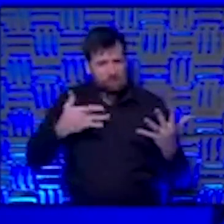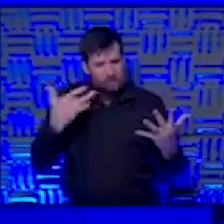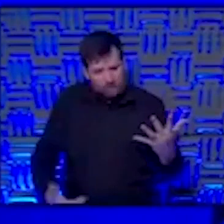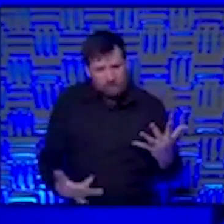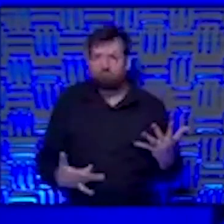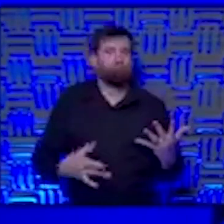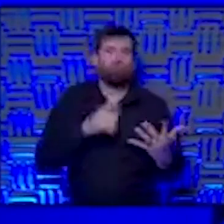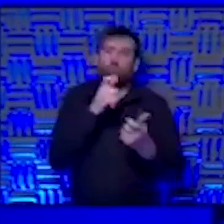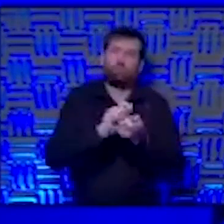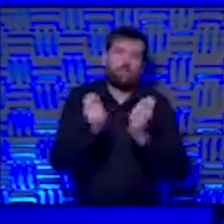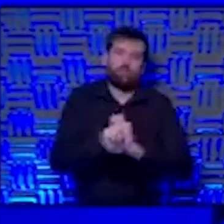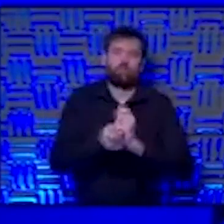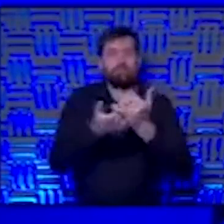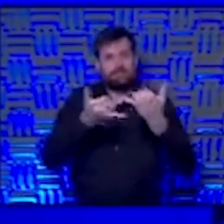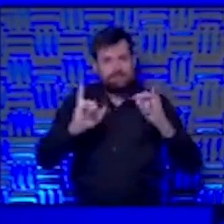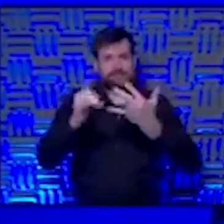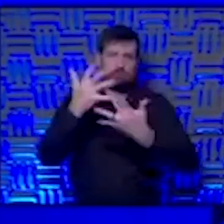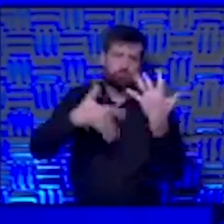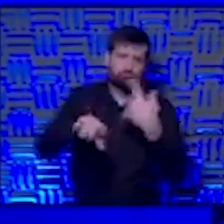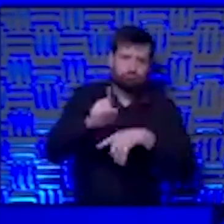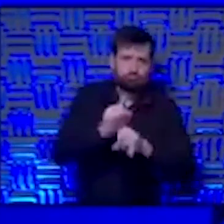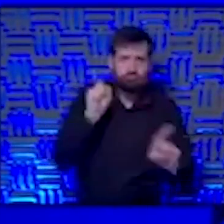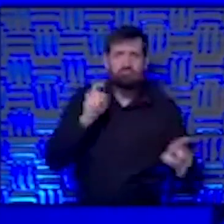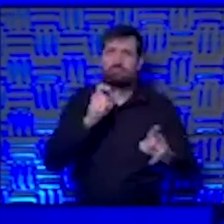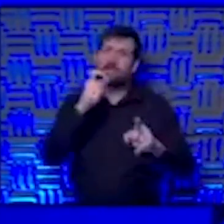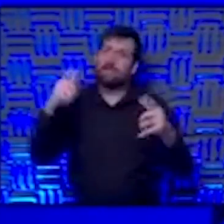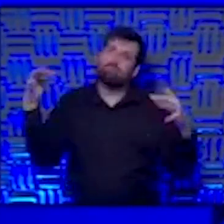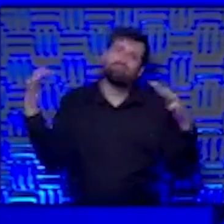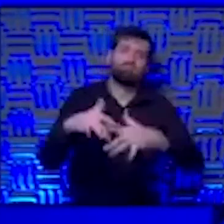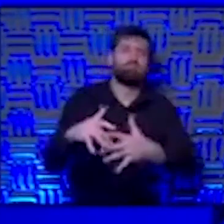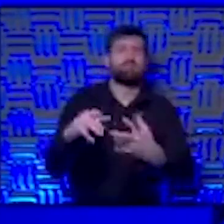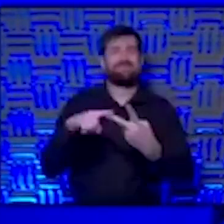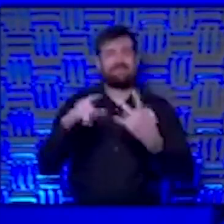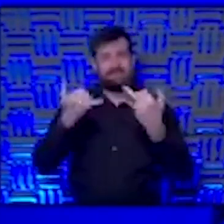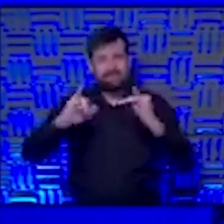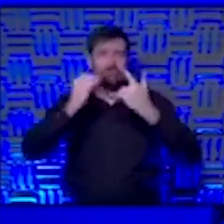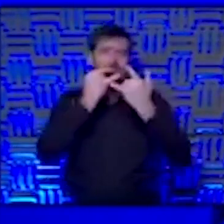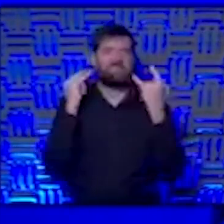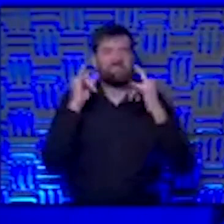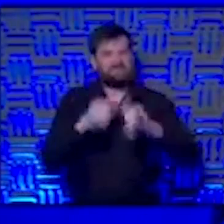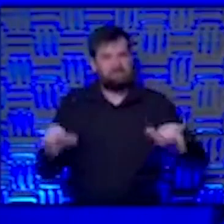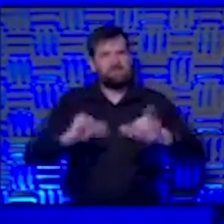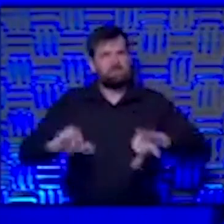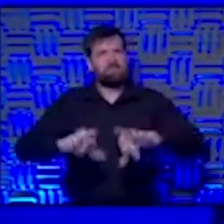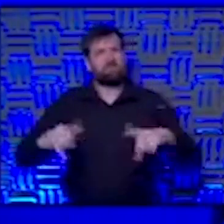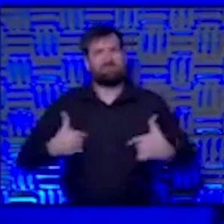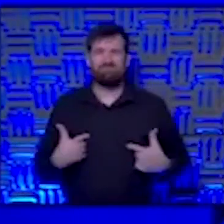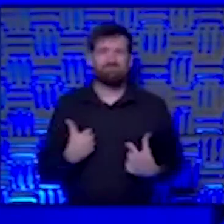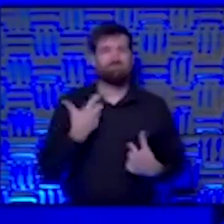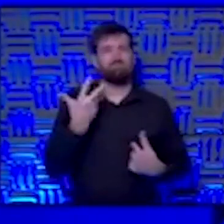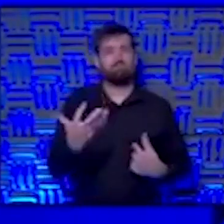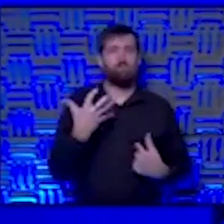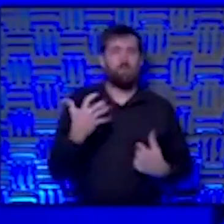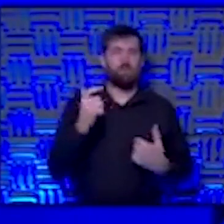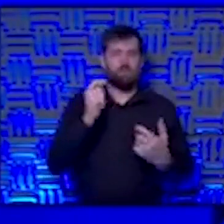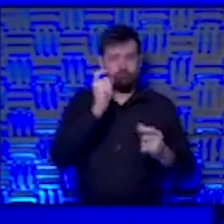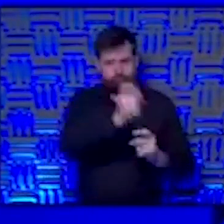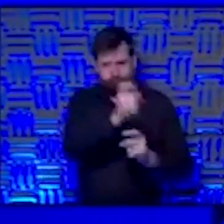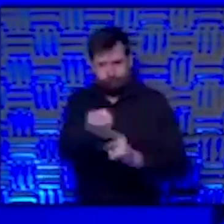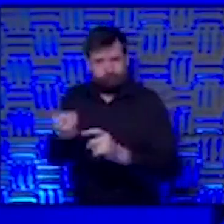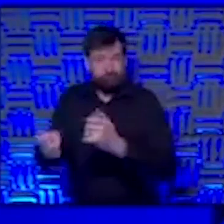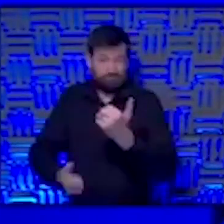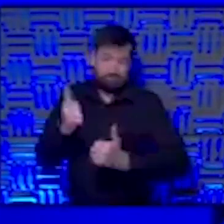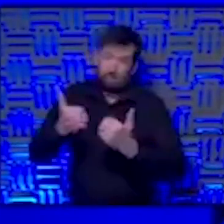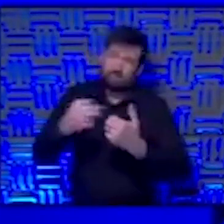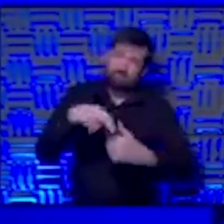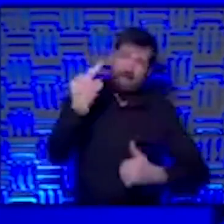near term. I'm still going to be distancing, not meeting in large groups, still going to be masking. So I just really want to get it to those people that are the